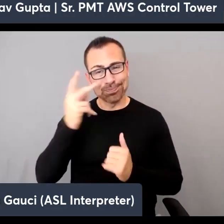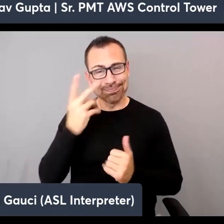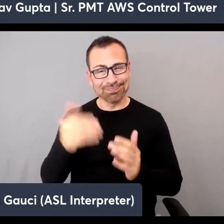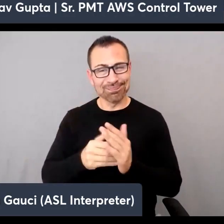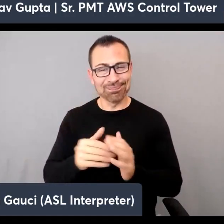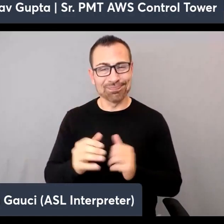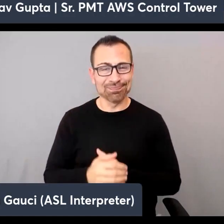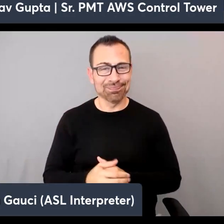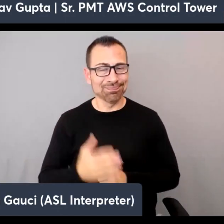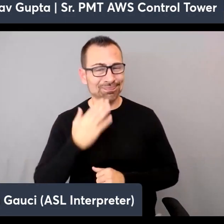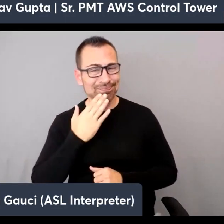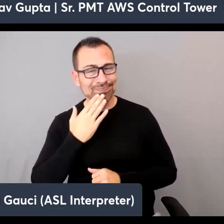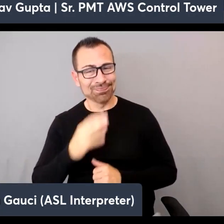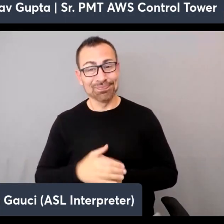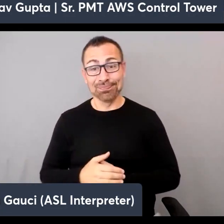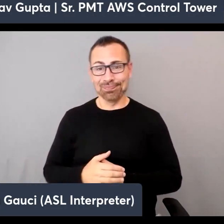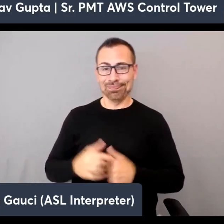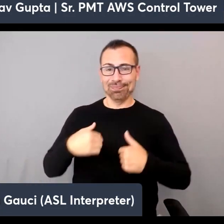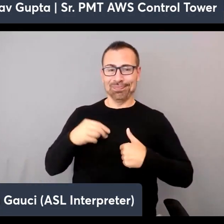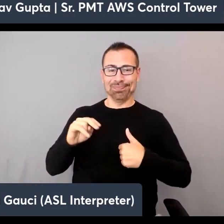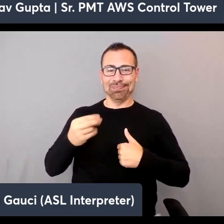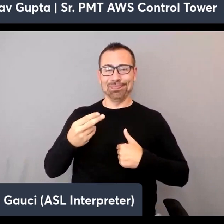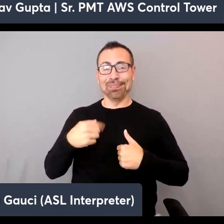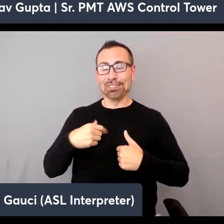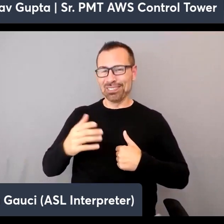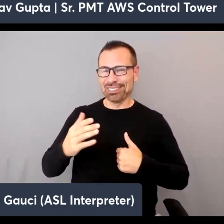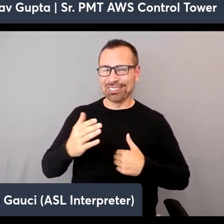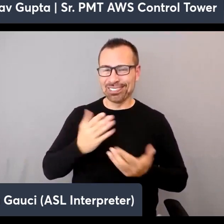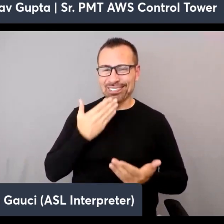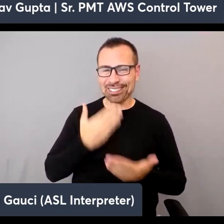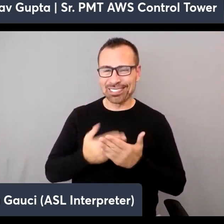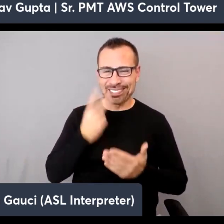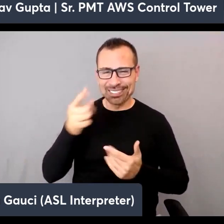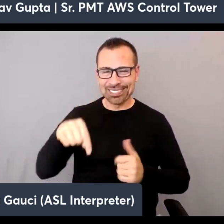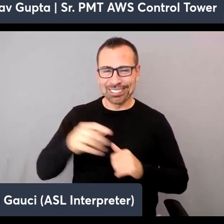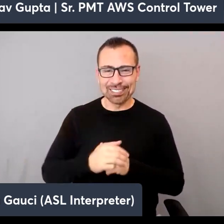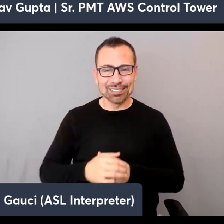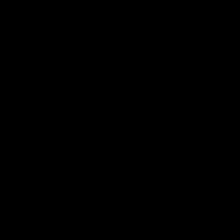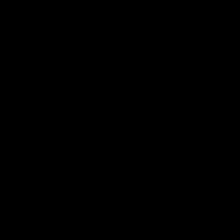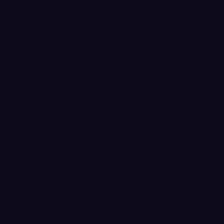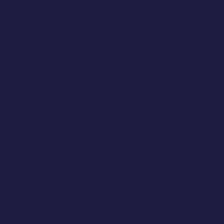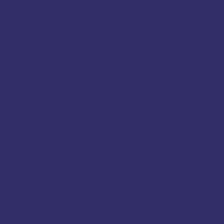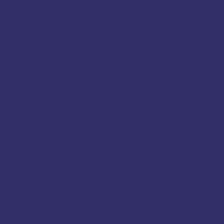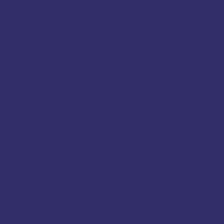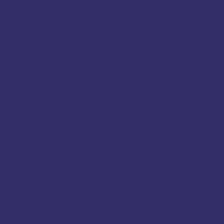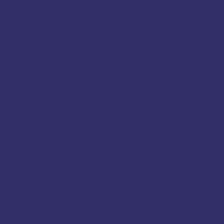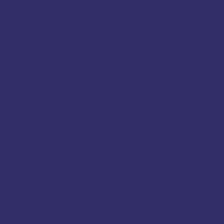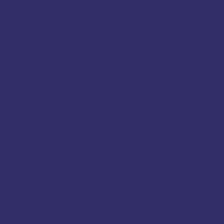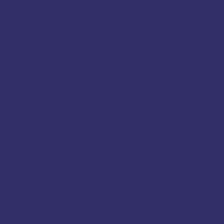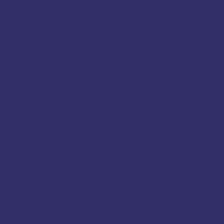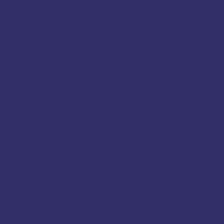Sounds good. Thank you, Jeff. It was great to see you here. Likewise, Nivas. Thanks. All right, take care.